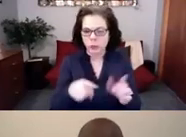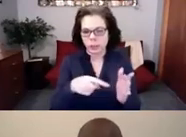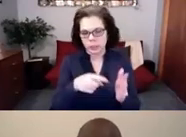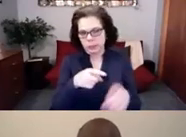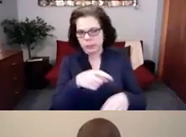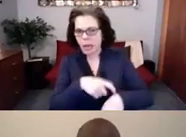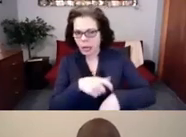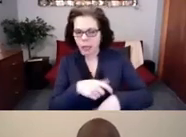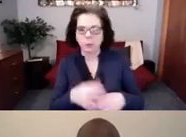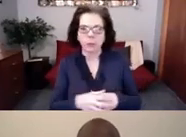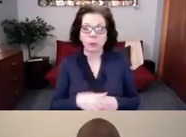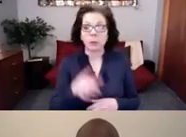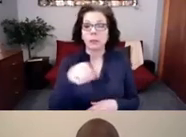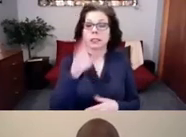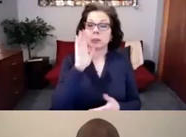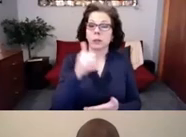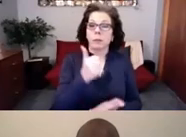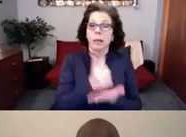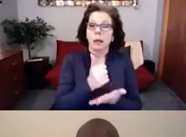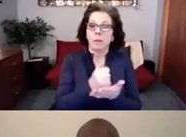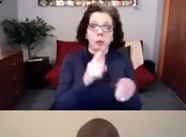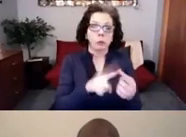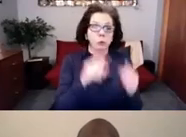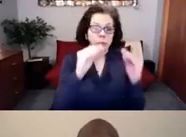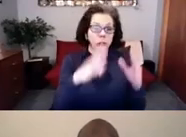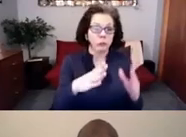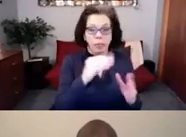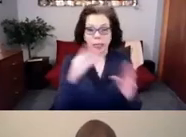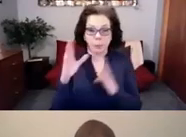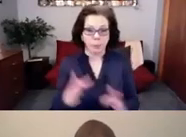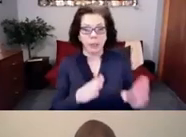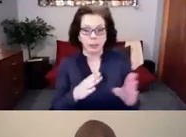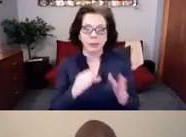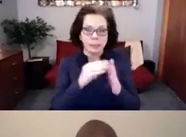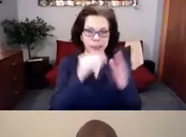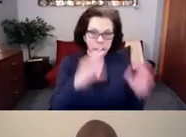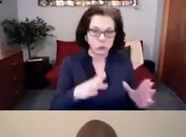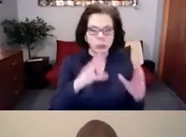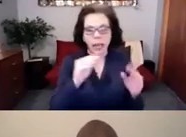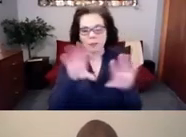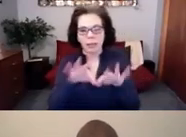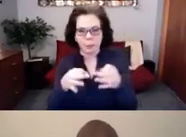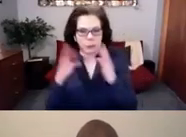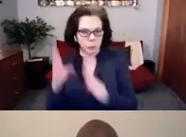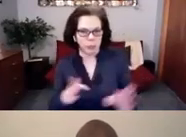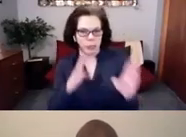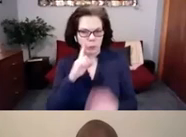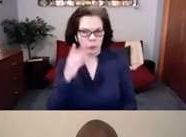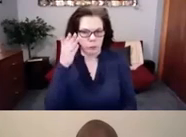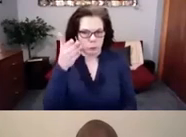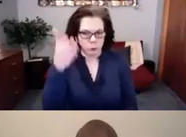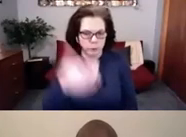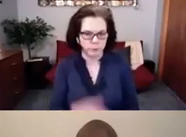helpful to teachers and families as we continue planning for the future. On the high school side, the